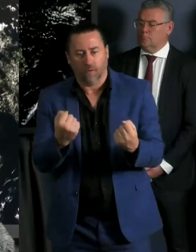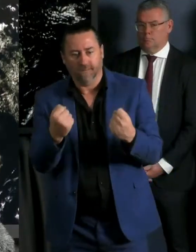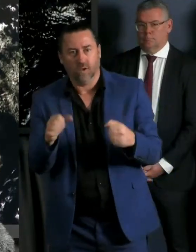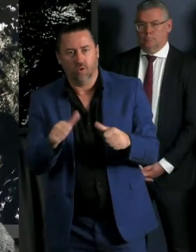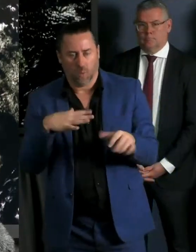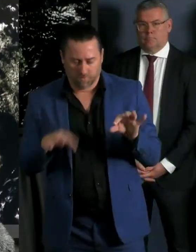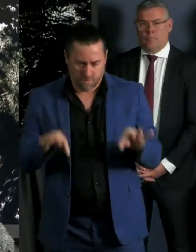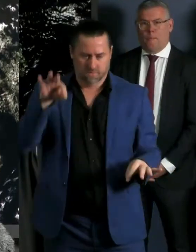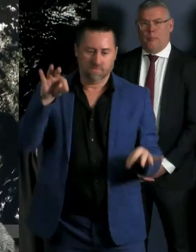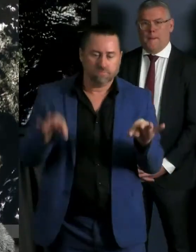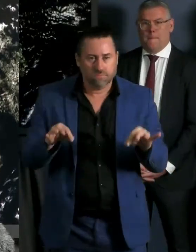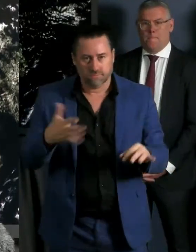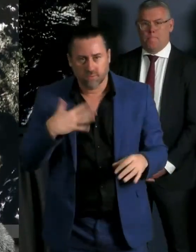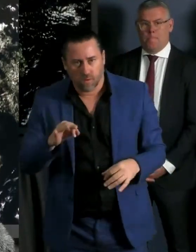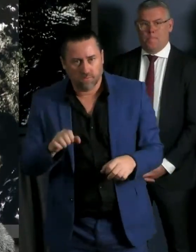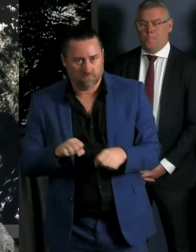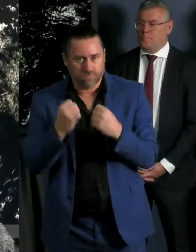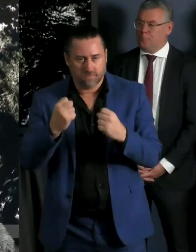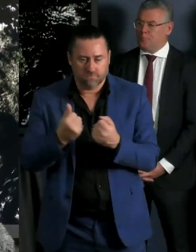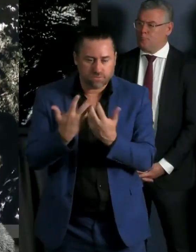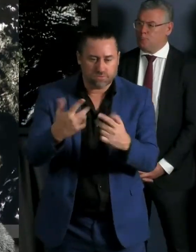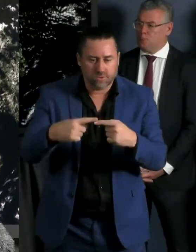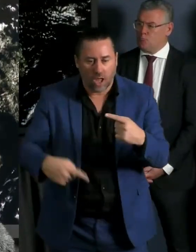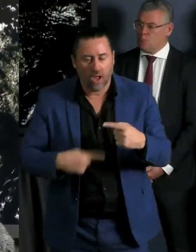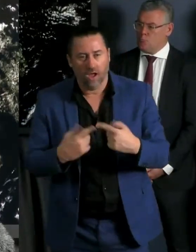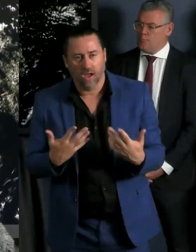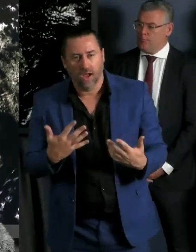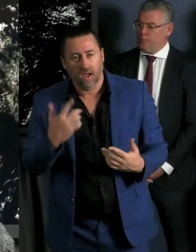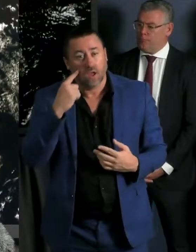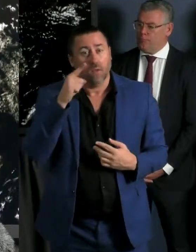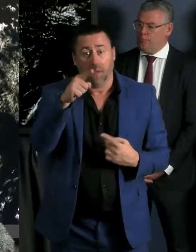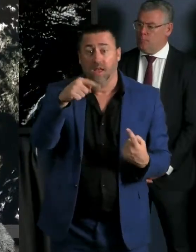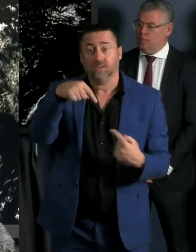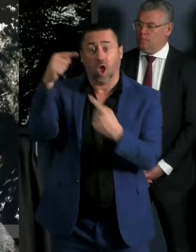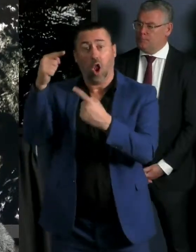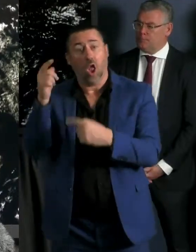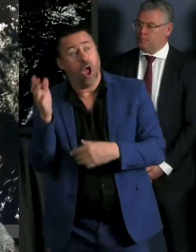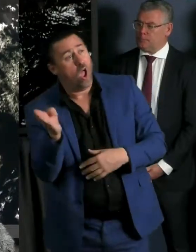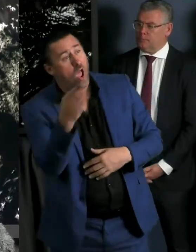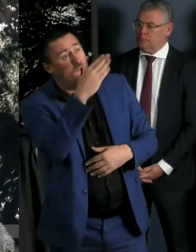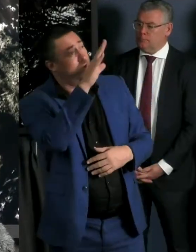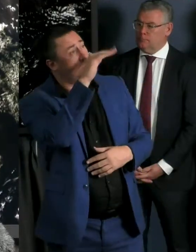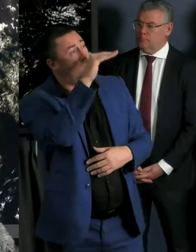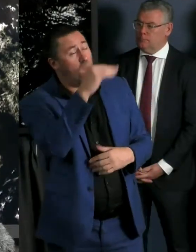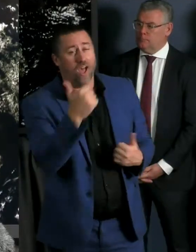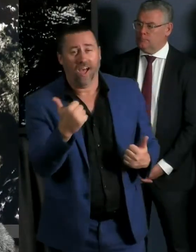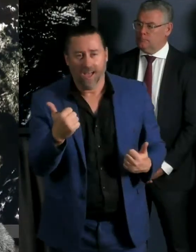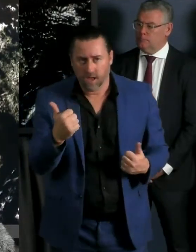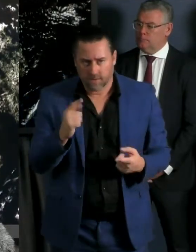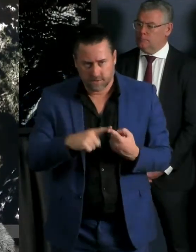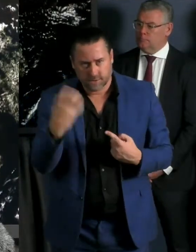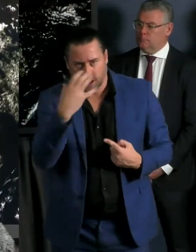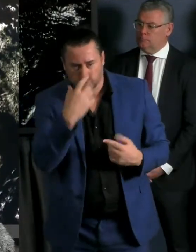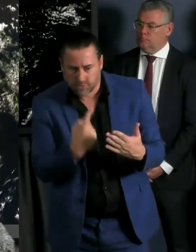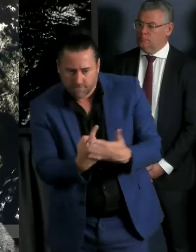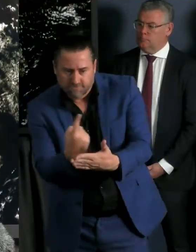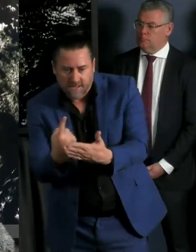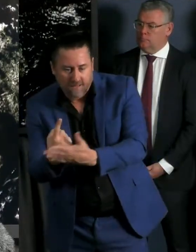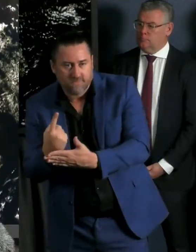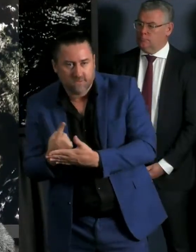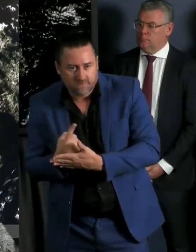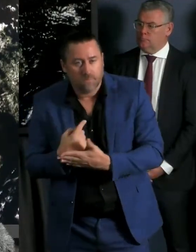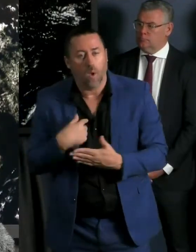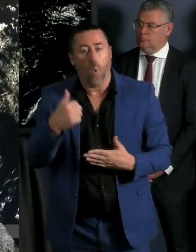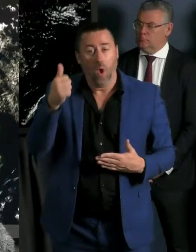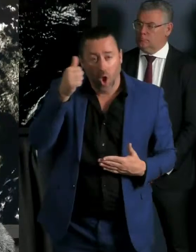our messaging is that just because the cyclone has passed doesn't mean that all the hazards have passed. We know that there's adequate supply